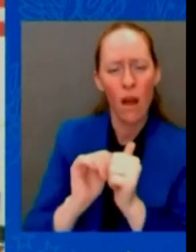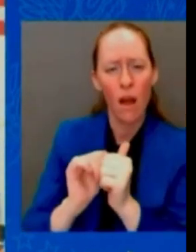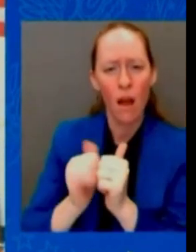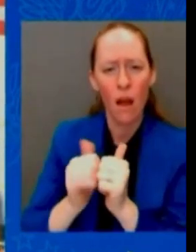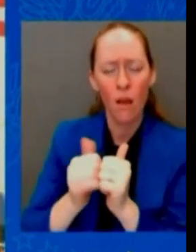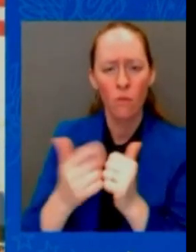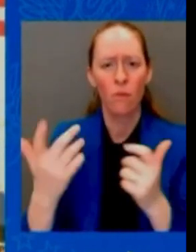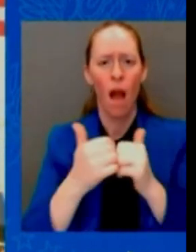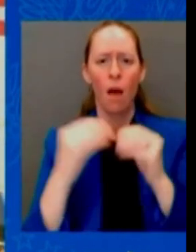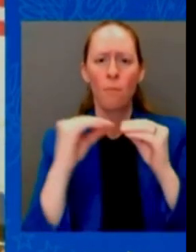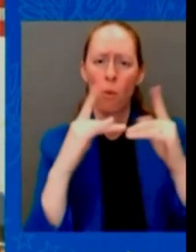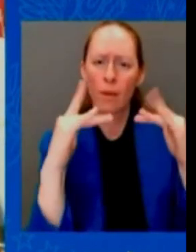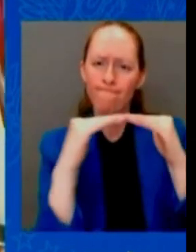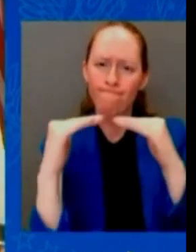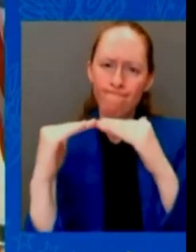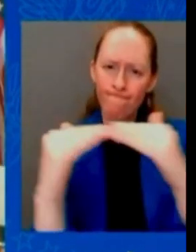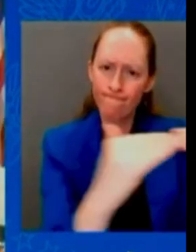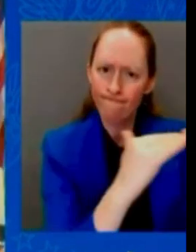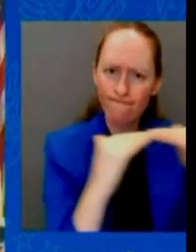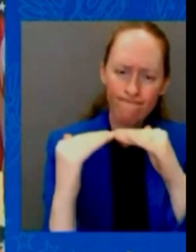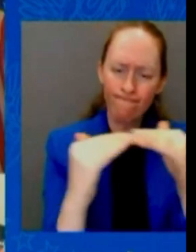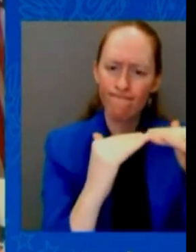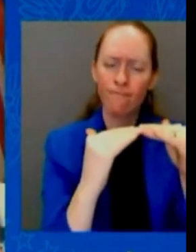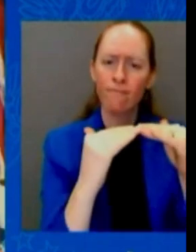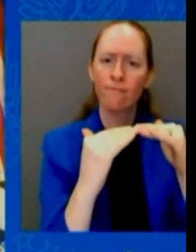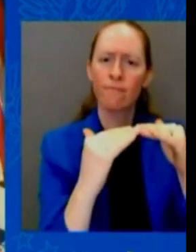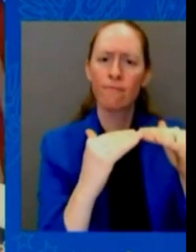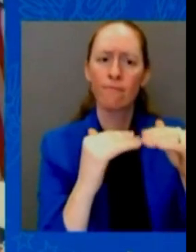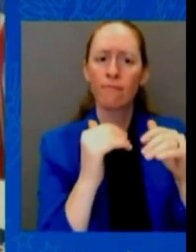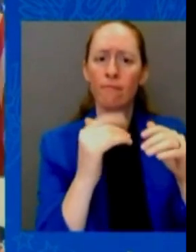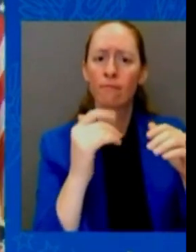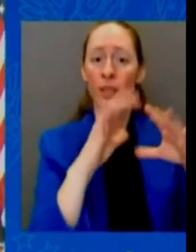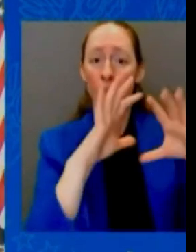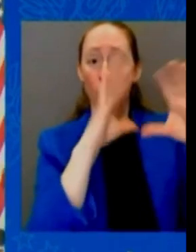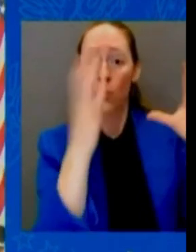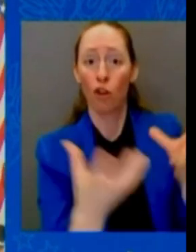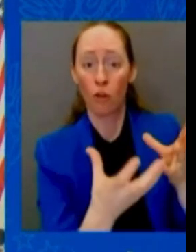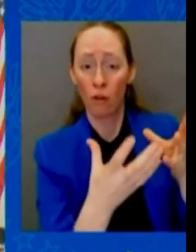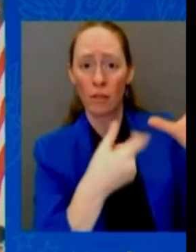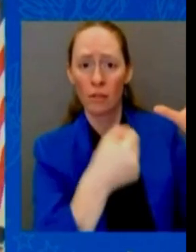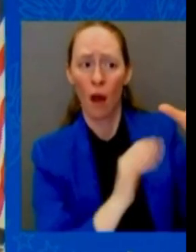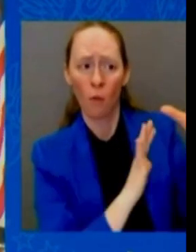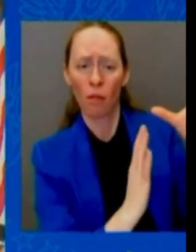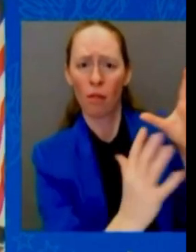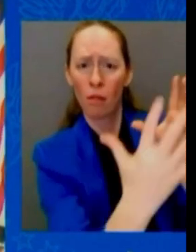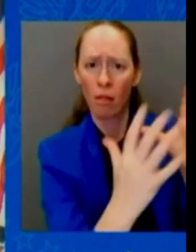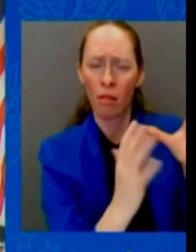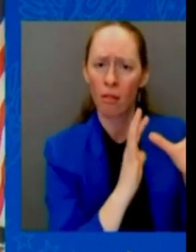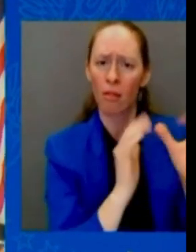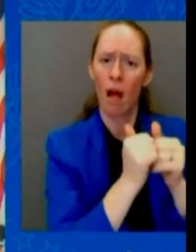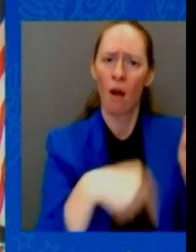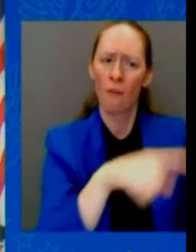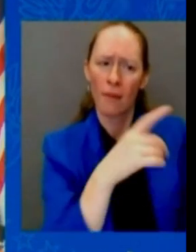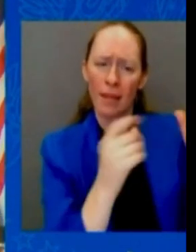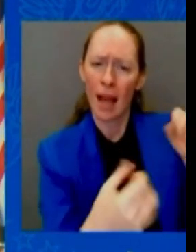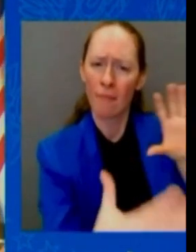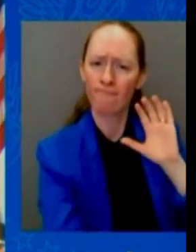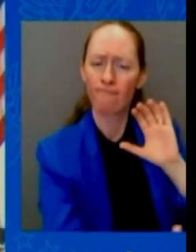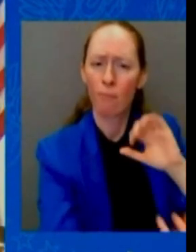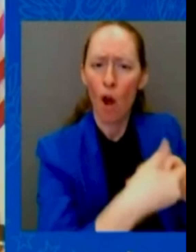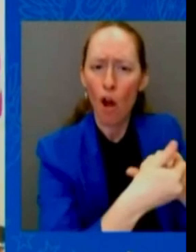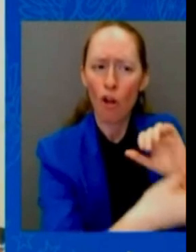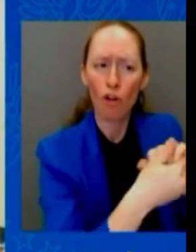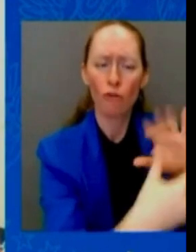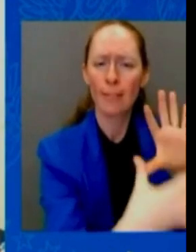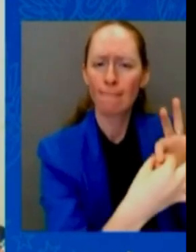là, et pour parvenir à les atteindre, les États-Unis et la France sont